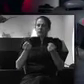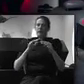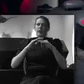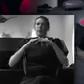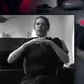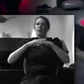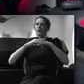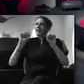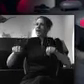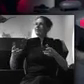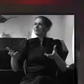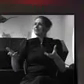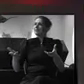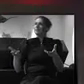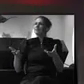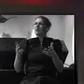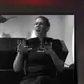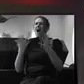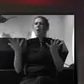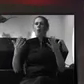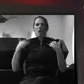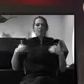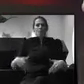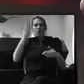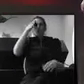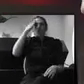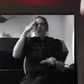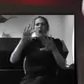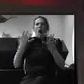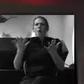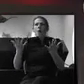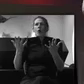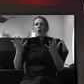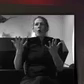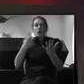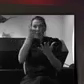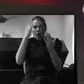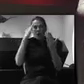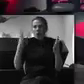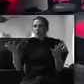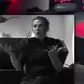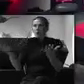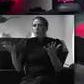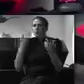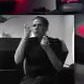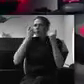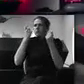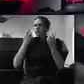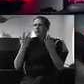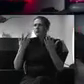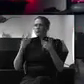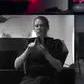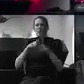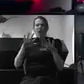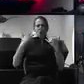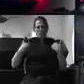knows how to heal a wound? How do your blood cells know where to go and what to do? How